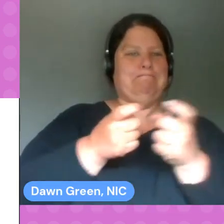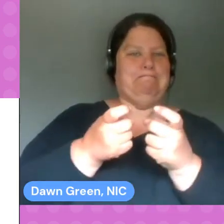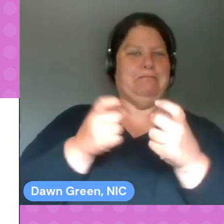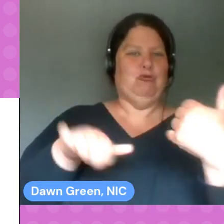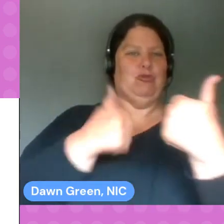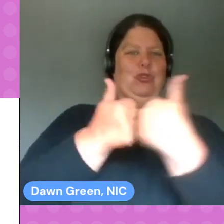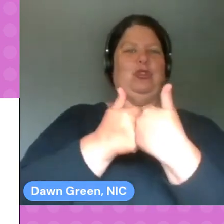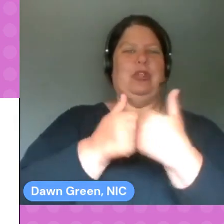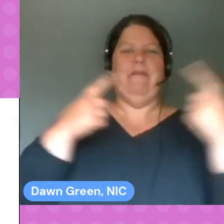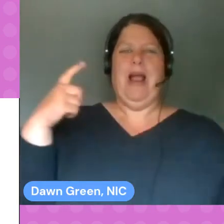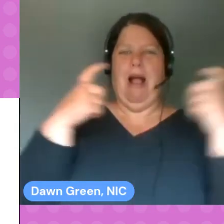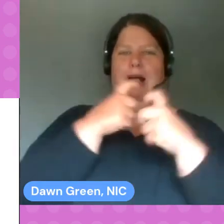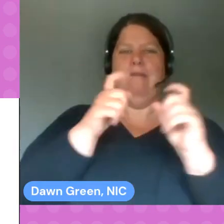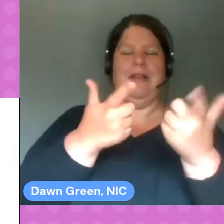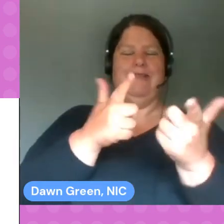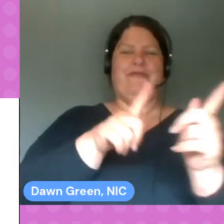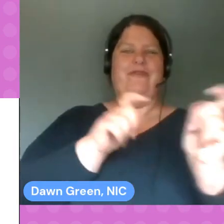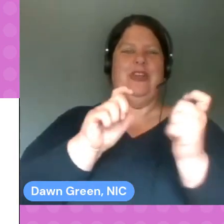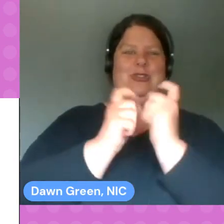fast-changing world.